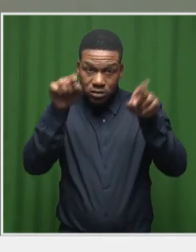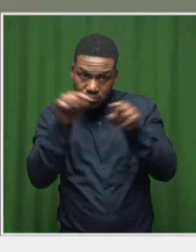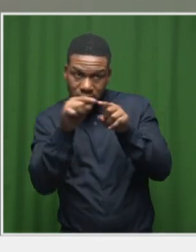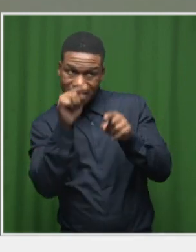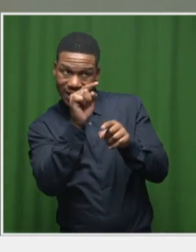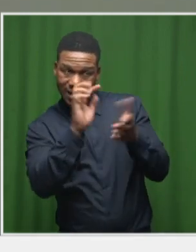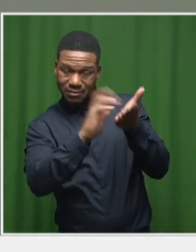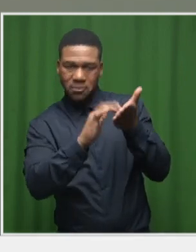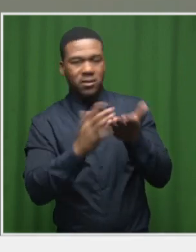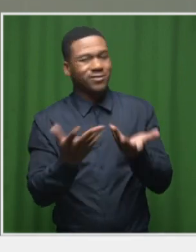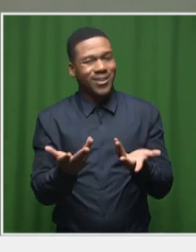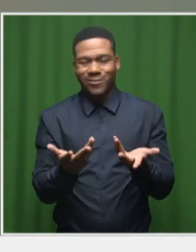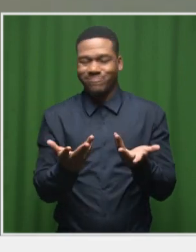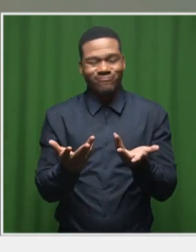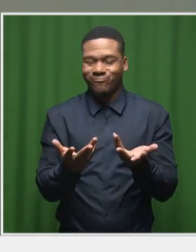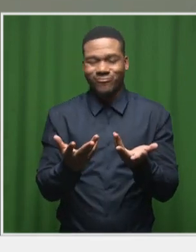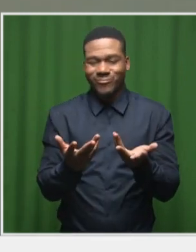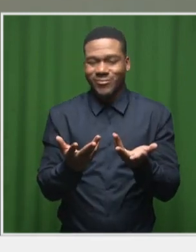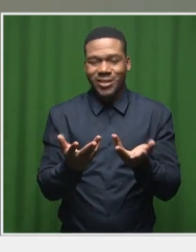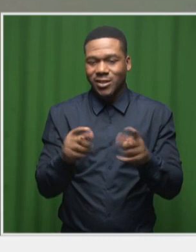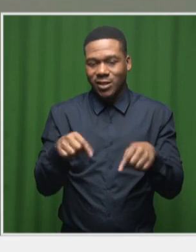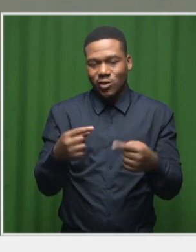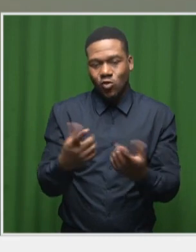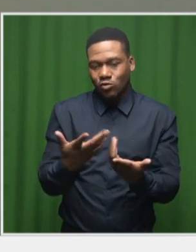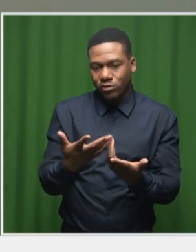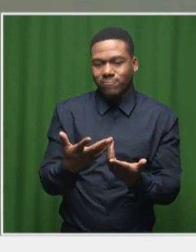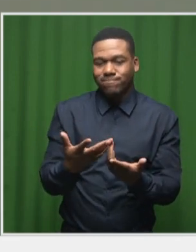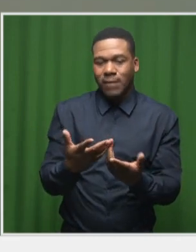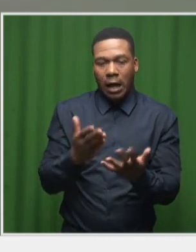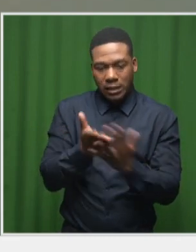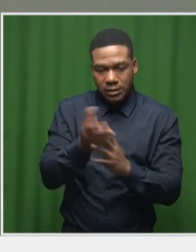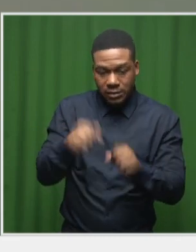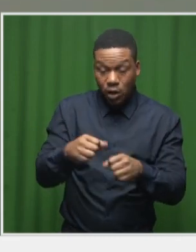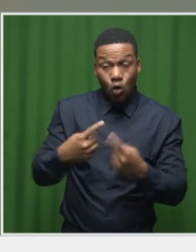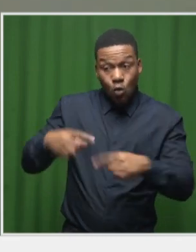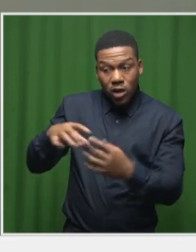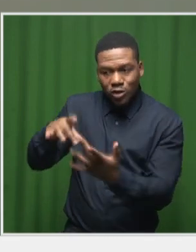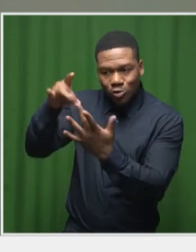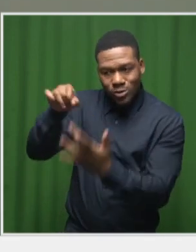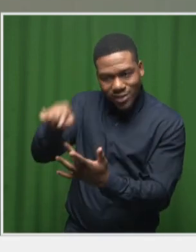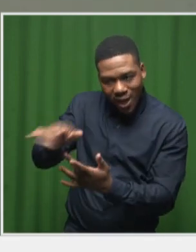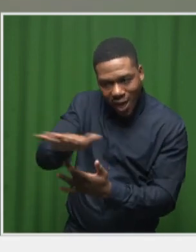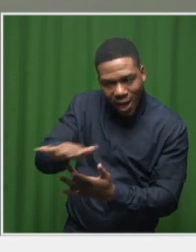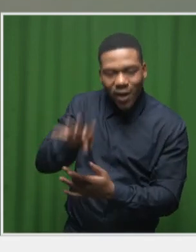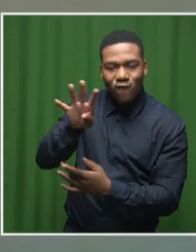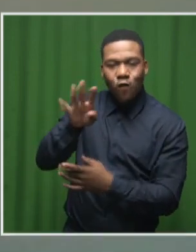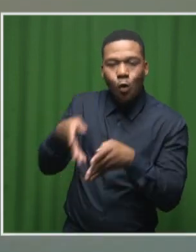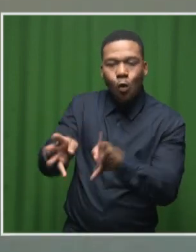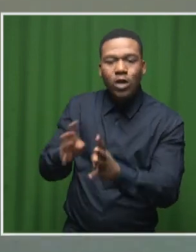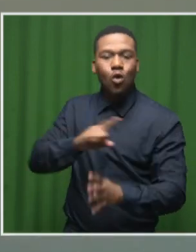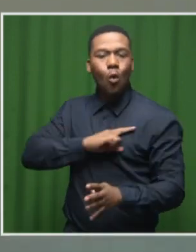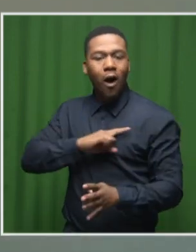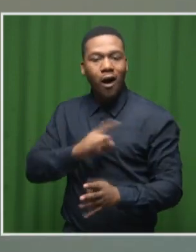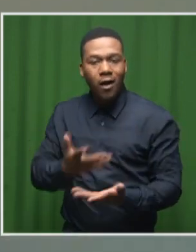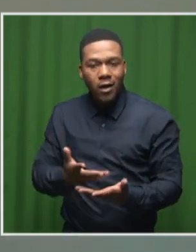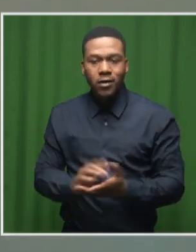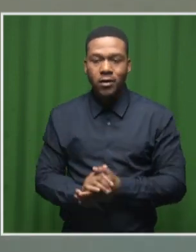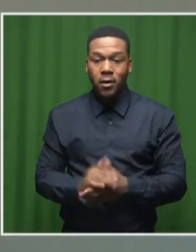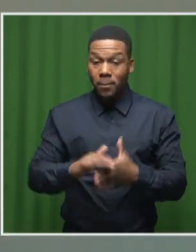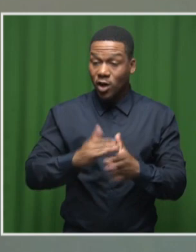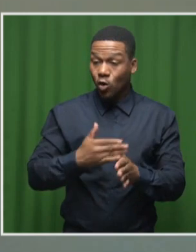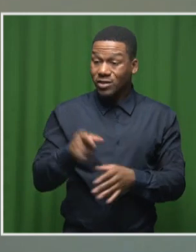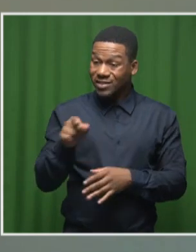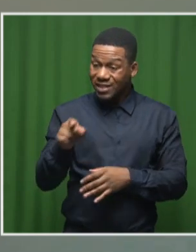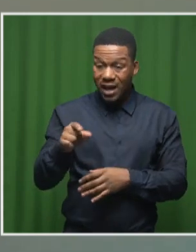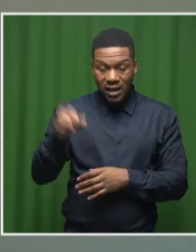implemented. So in those areas, and the reason why we chose Fourways, Leanne, is because we had implemented smart